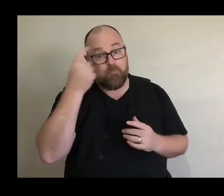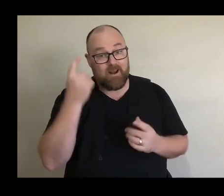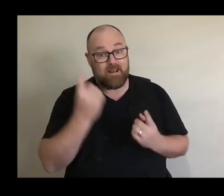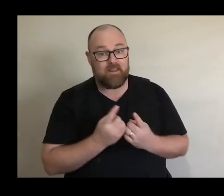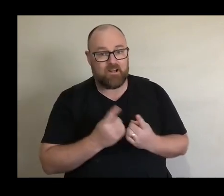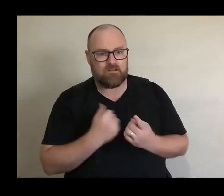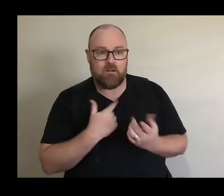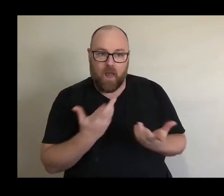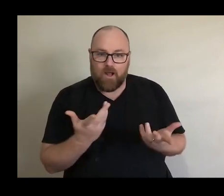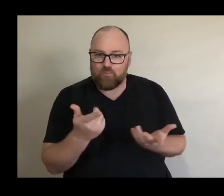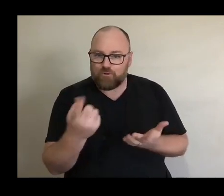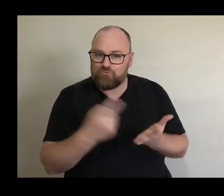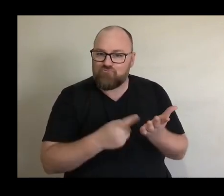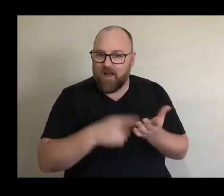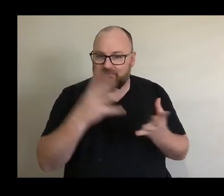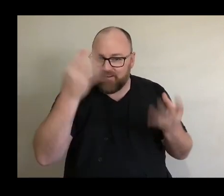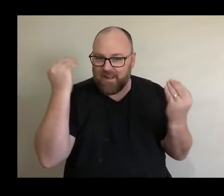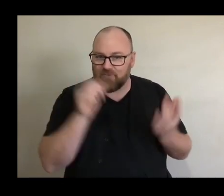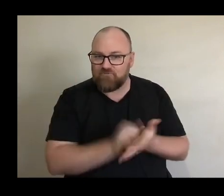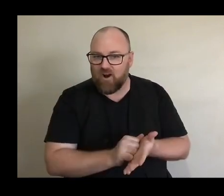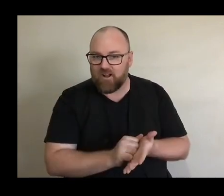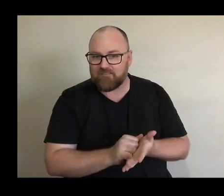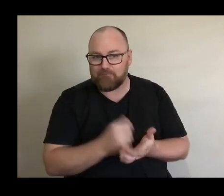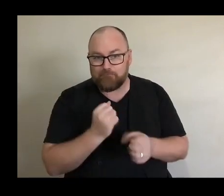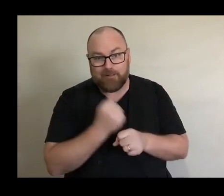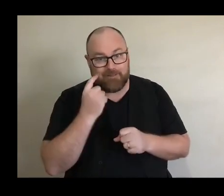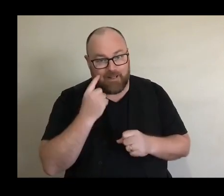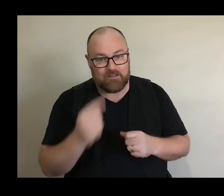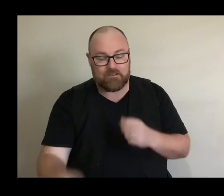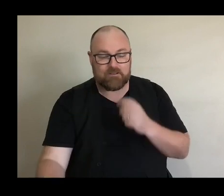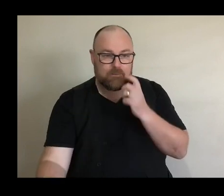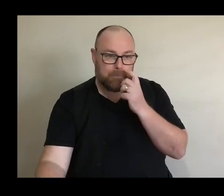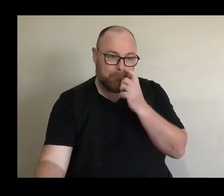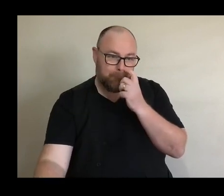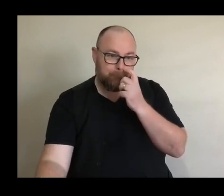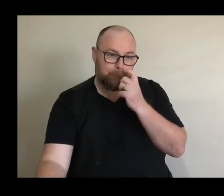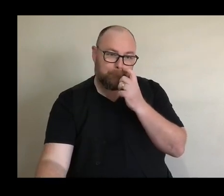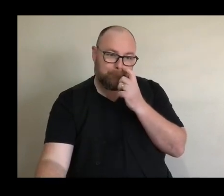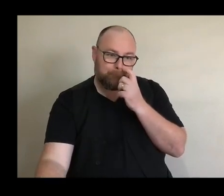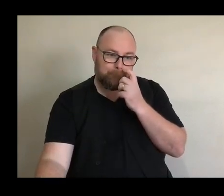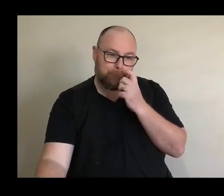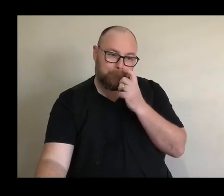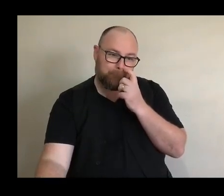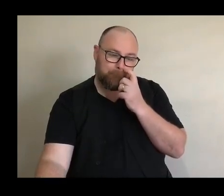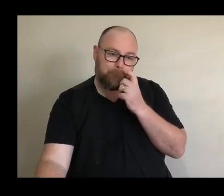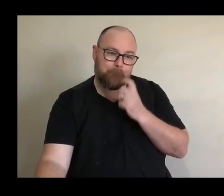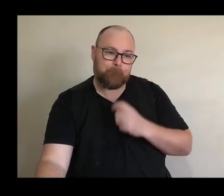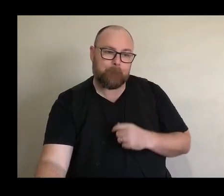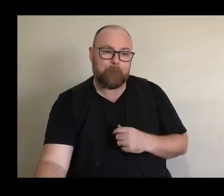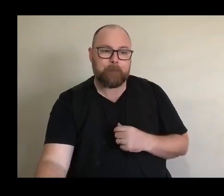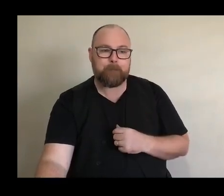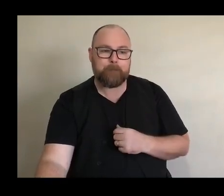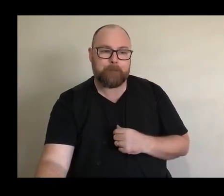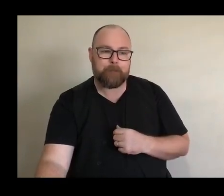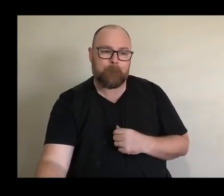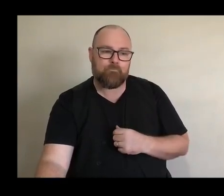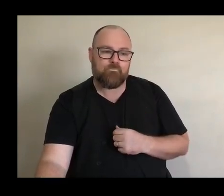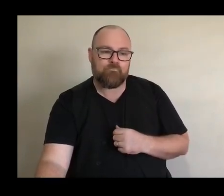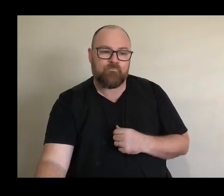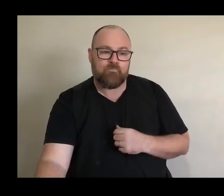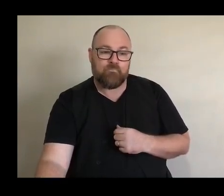it. But I think in the state of things in which they are now, we can't forget,